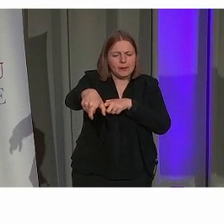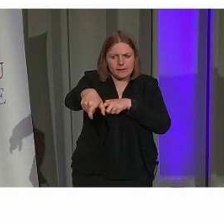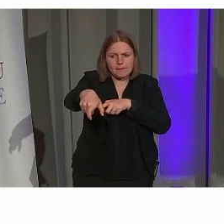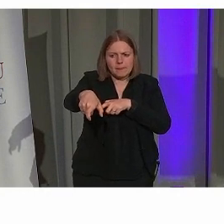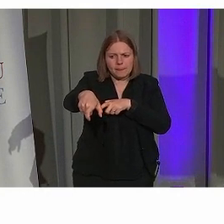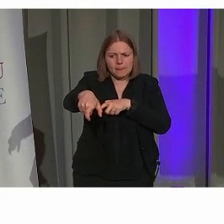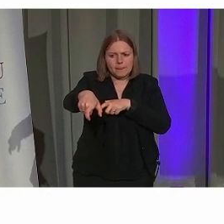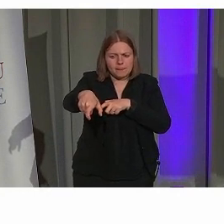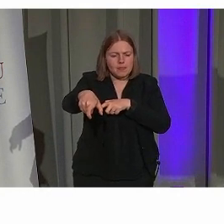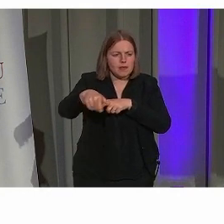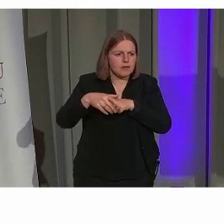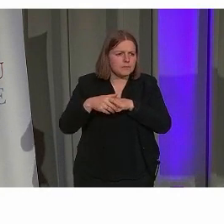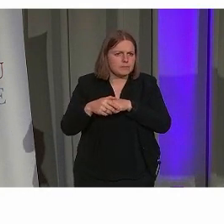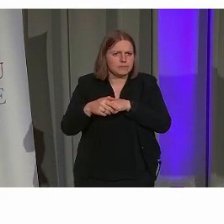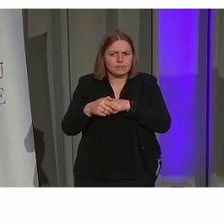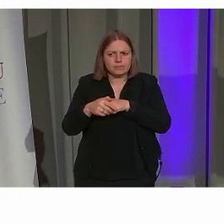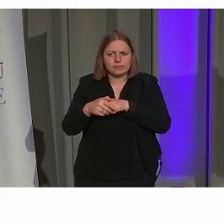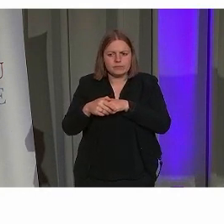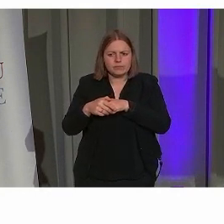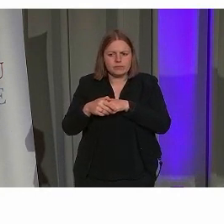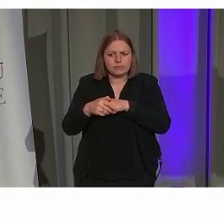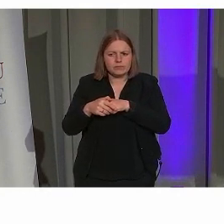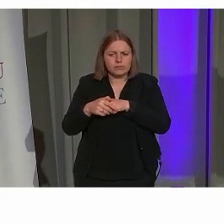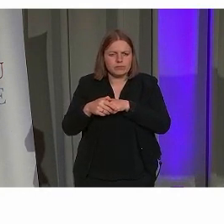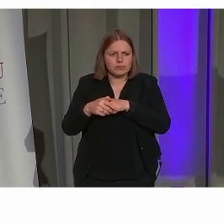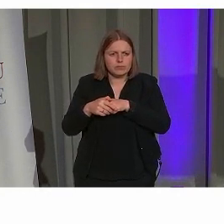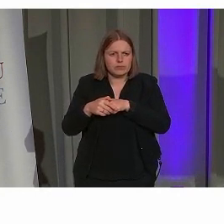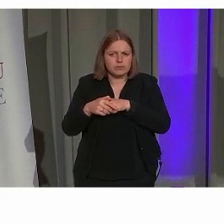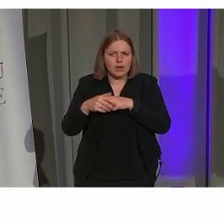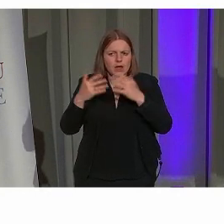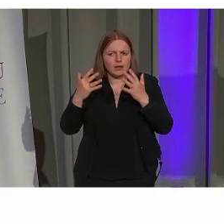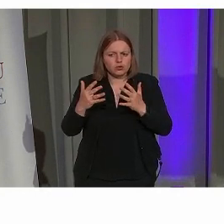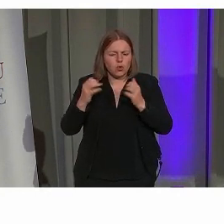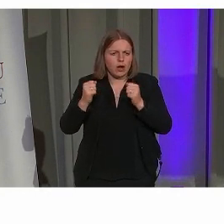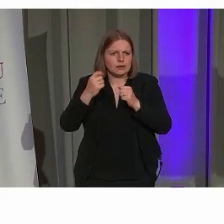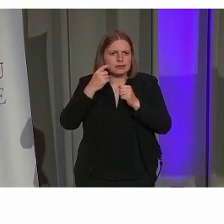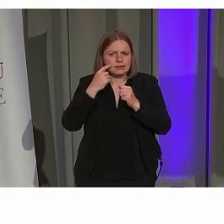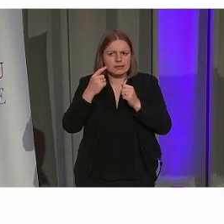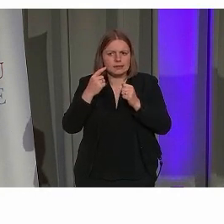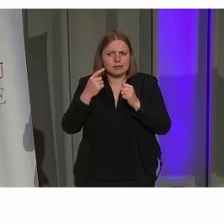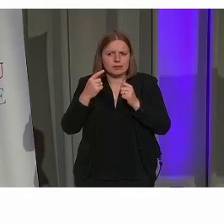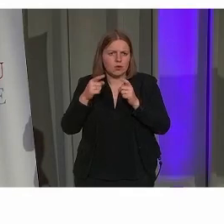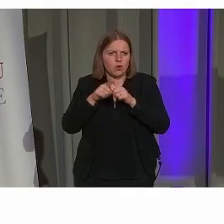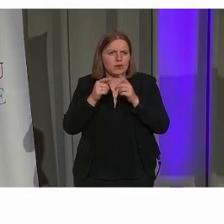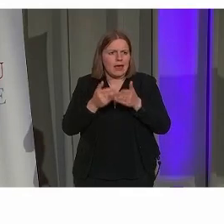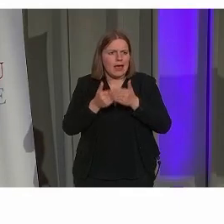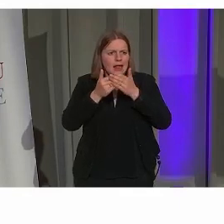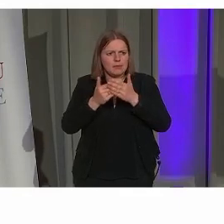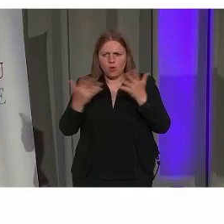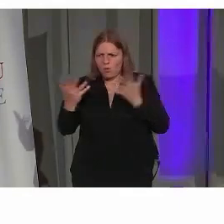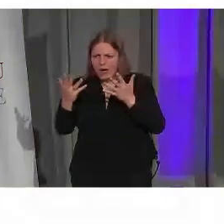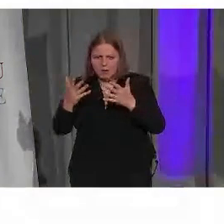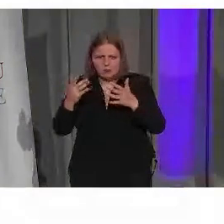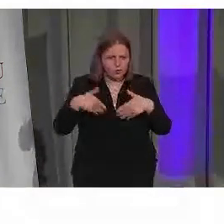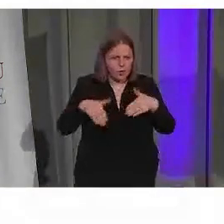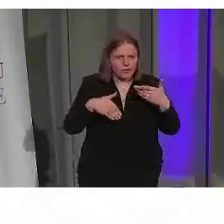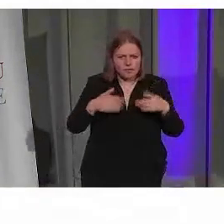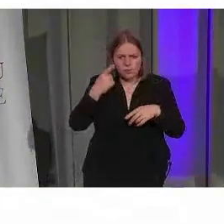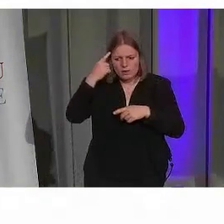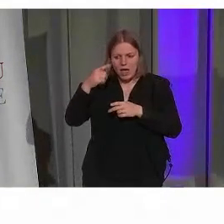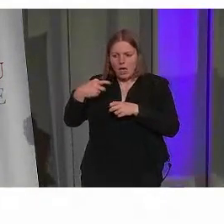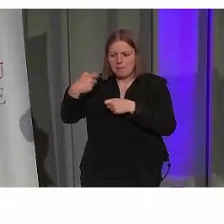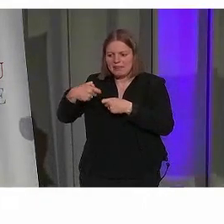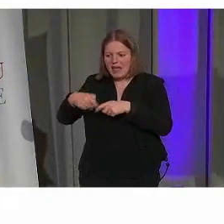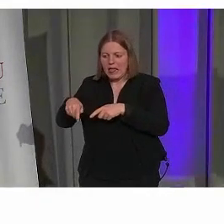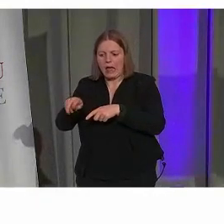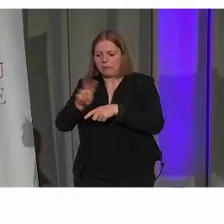the unevenness and serve an orientation and guidance elements.